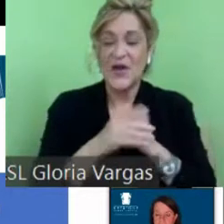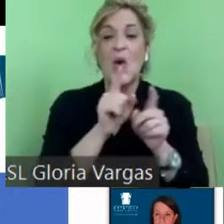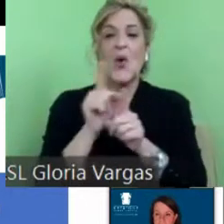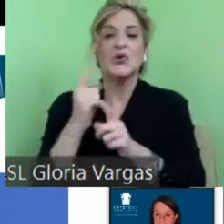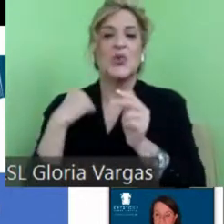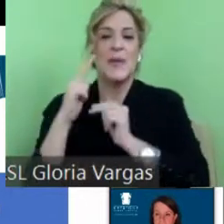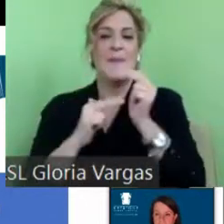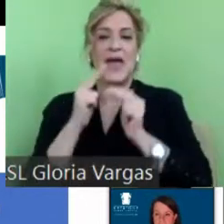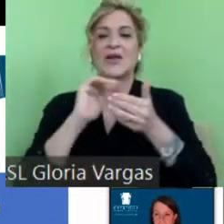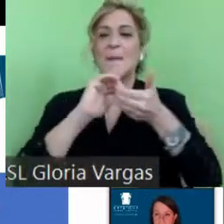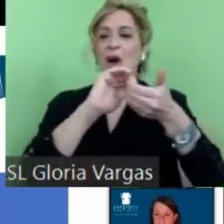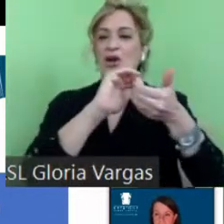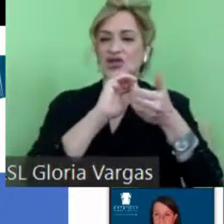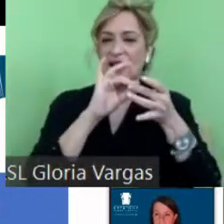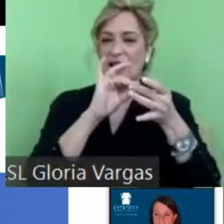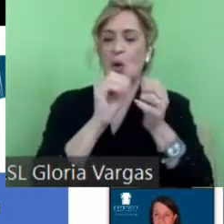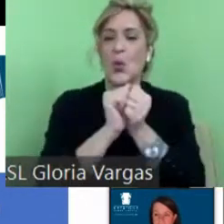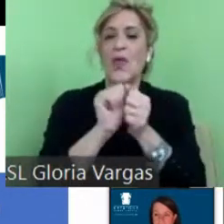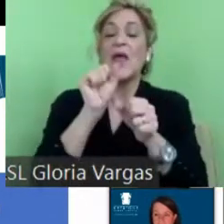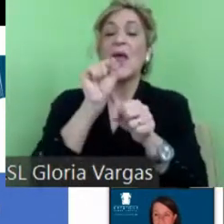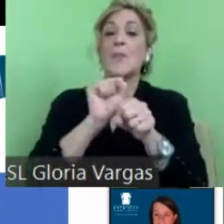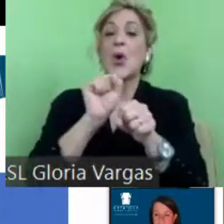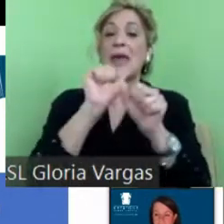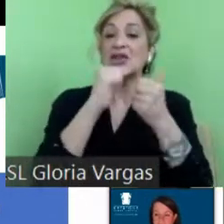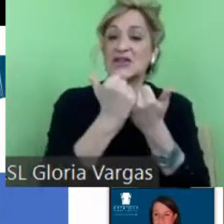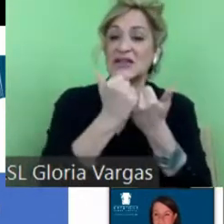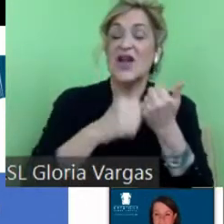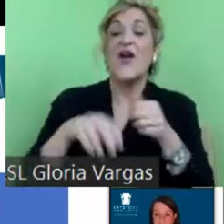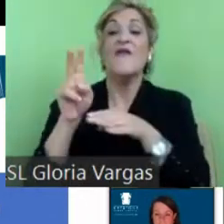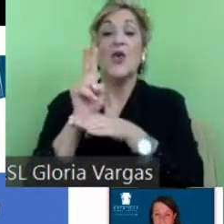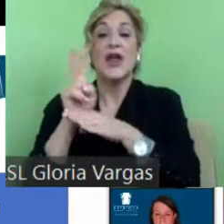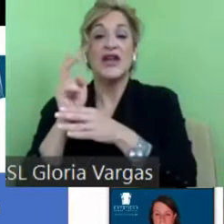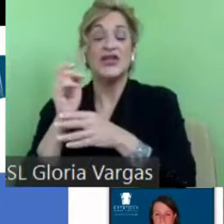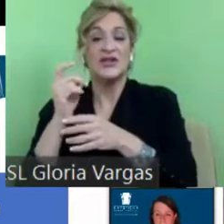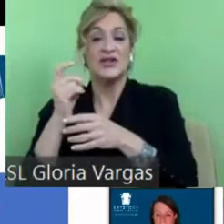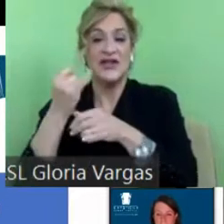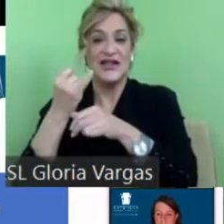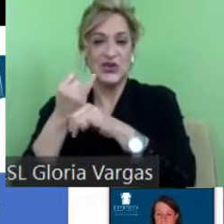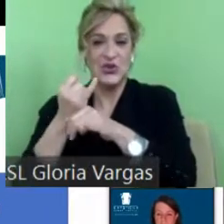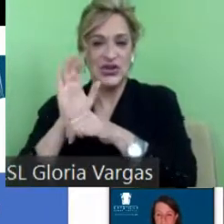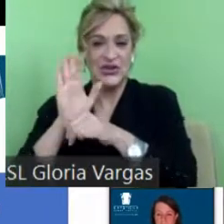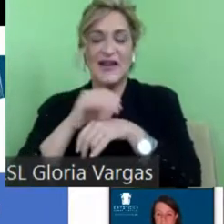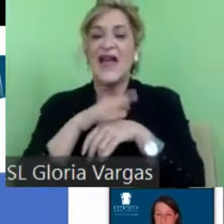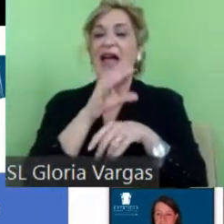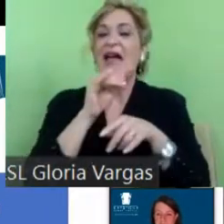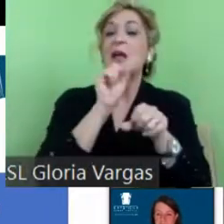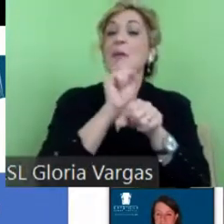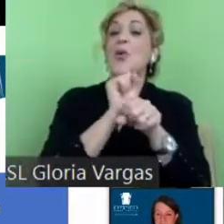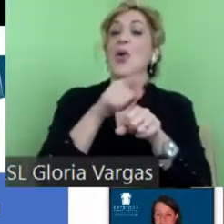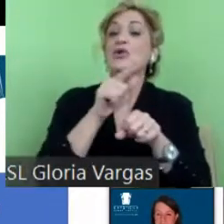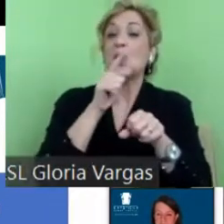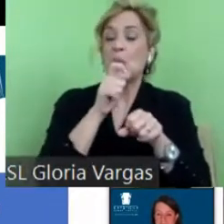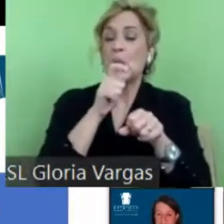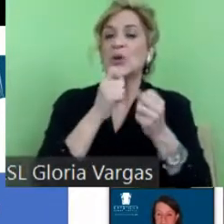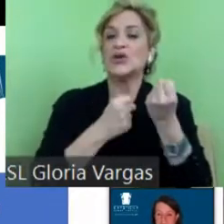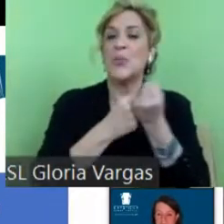partnership relations among employment agency, vocational training institutions, and employees to support labor inclusion. The